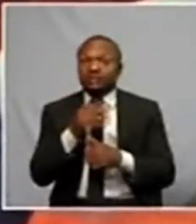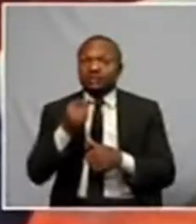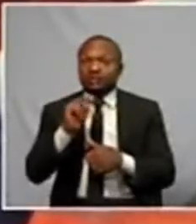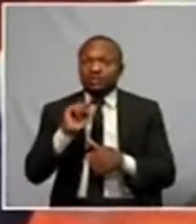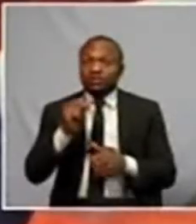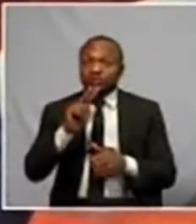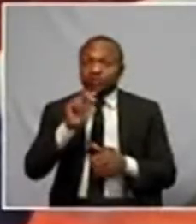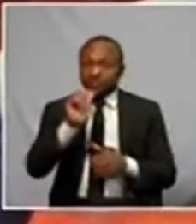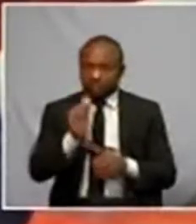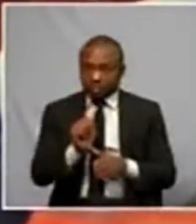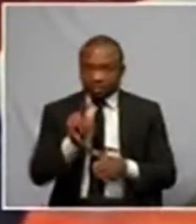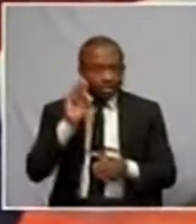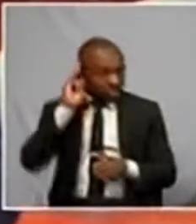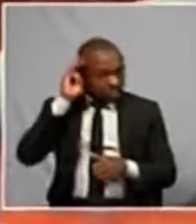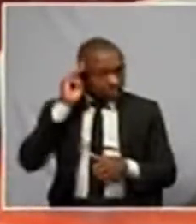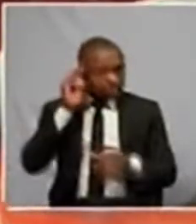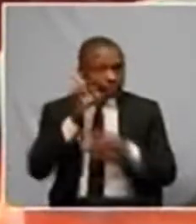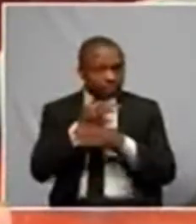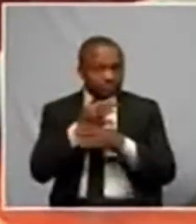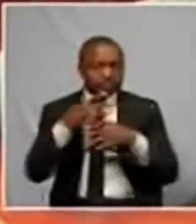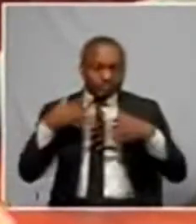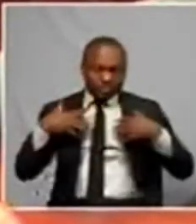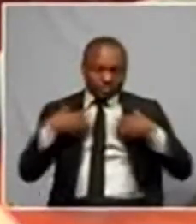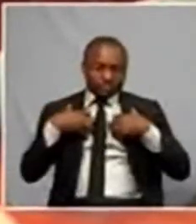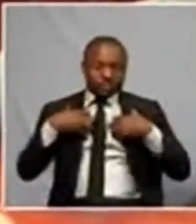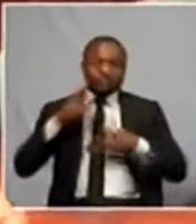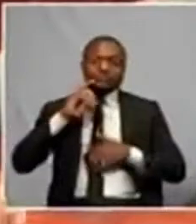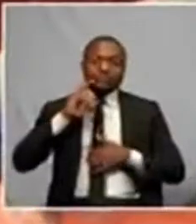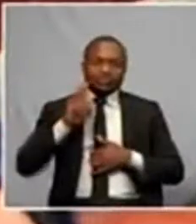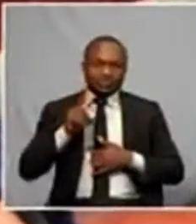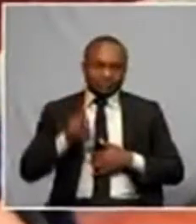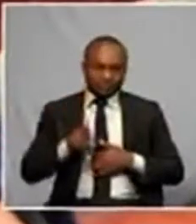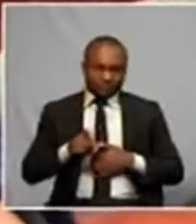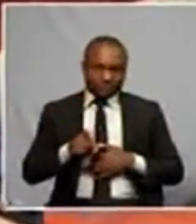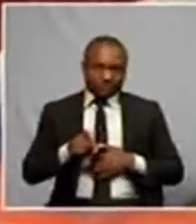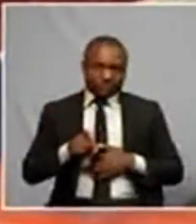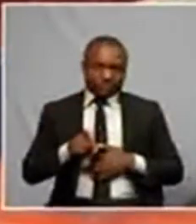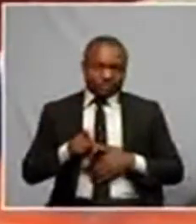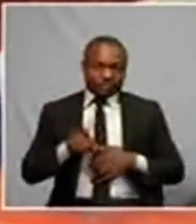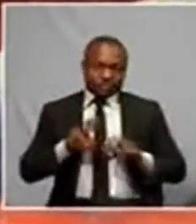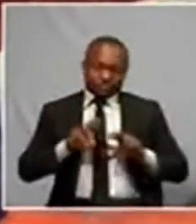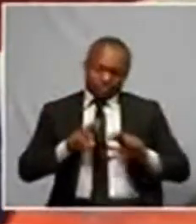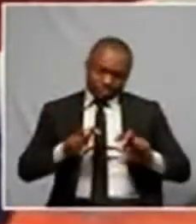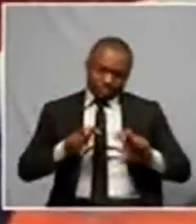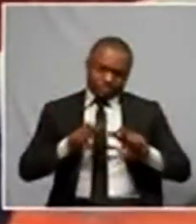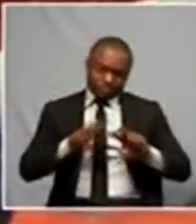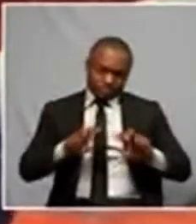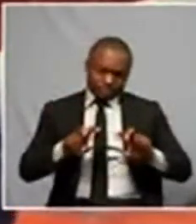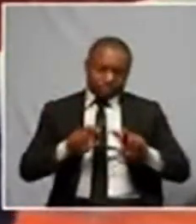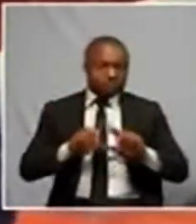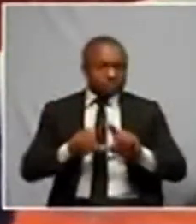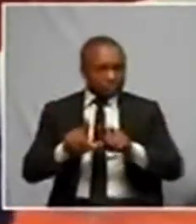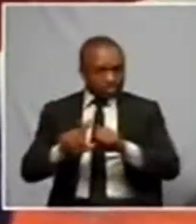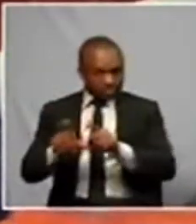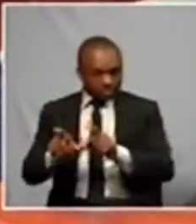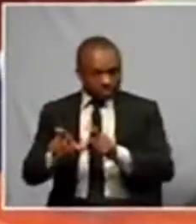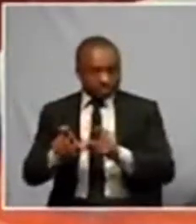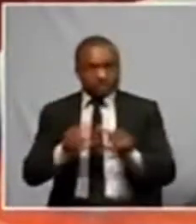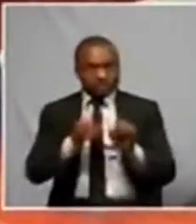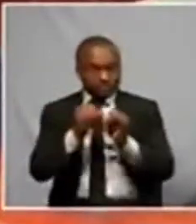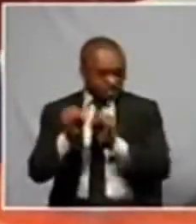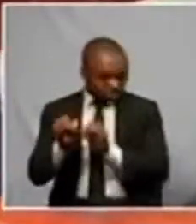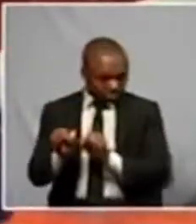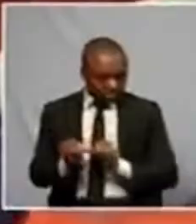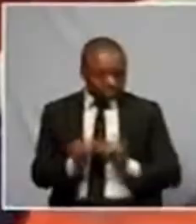Ministry of Livestock and Fisheries, would have to thoroughly interrogate all the different aspects of